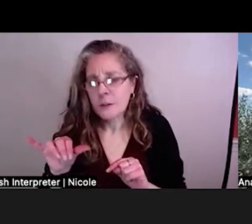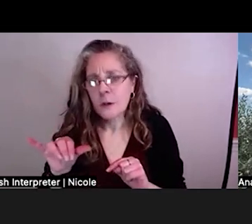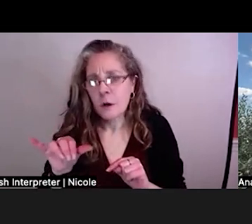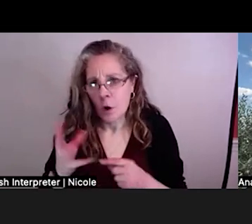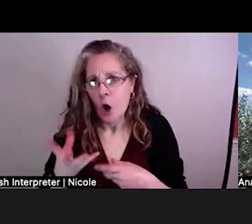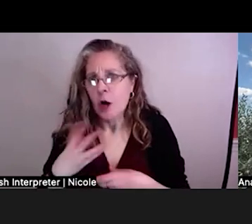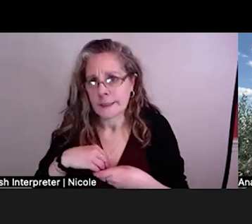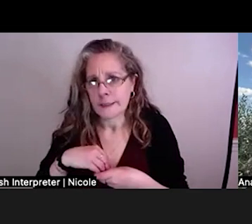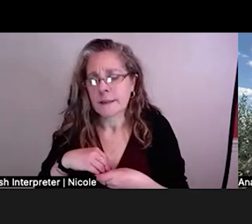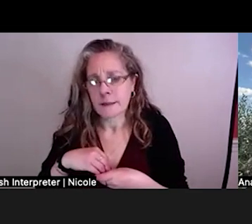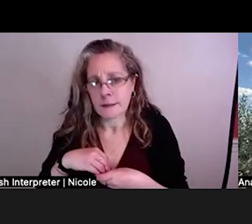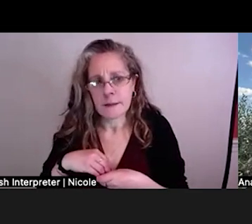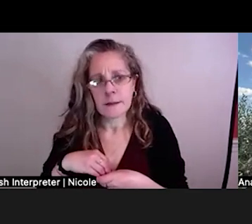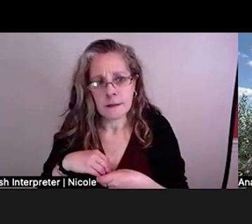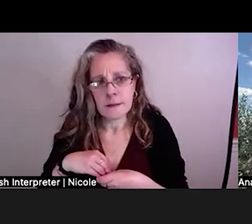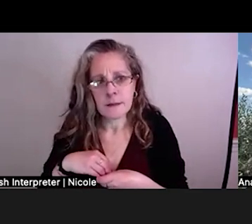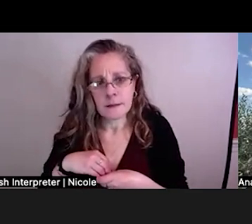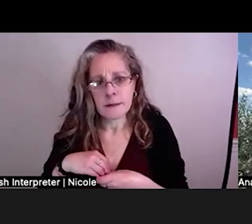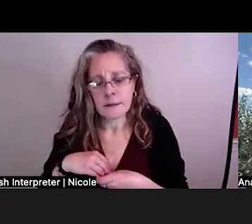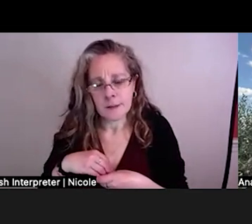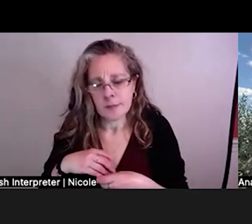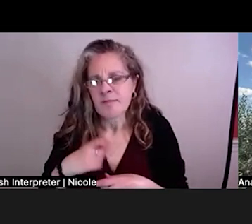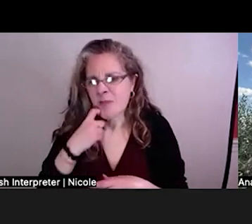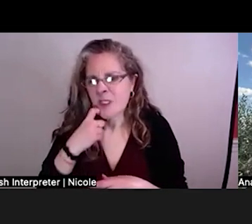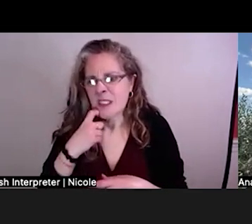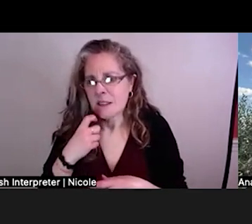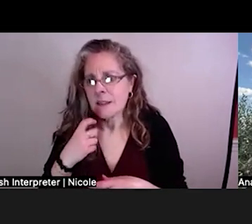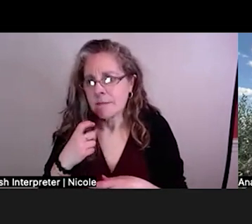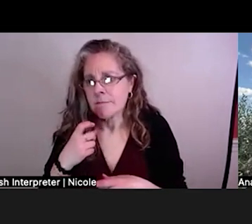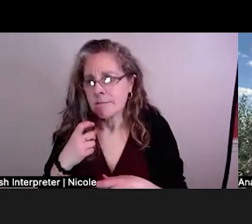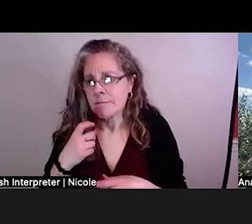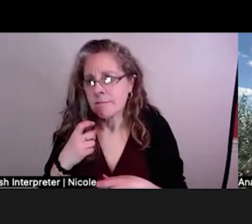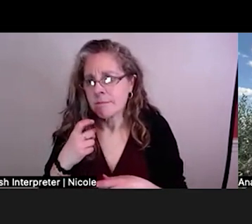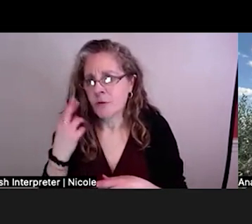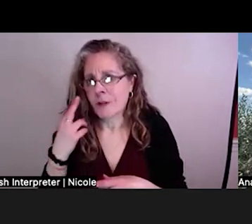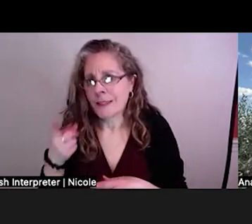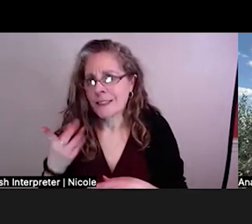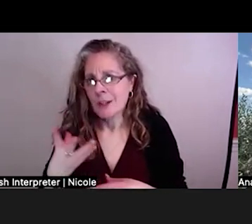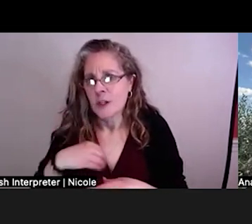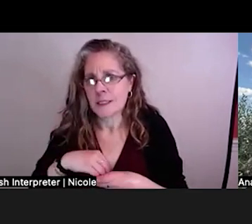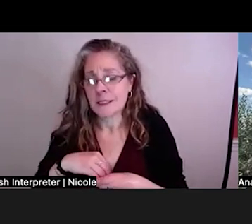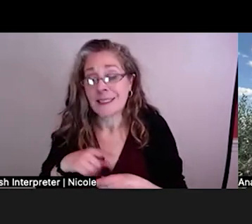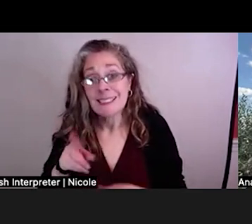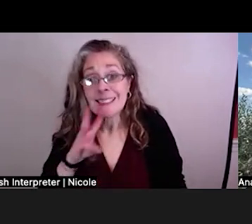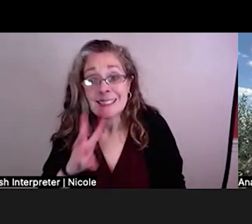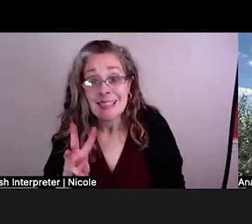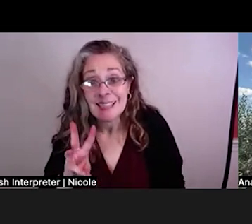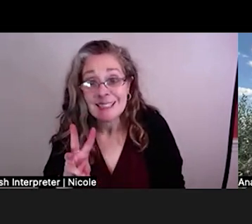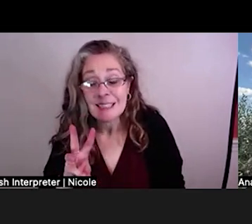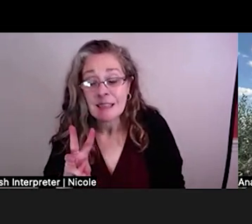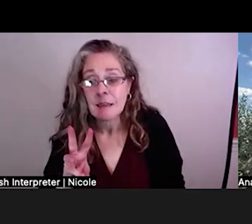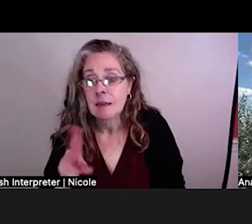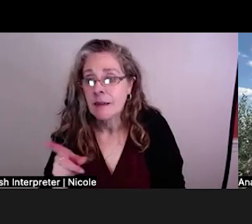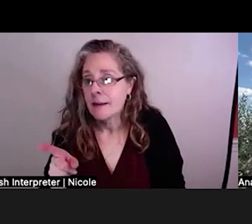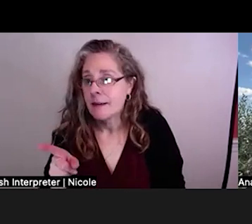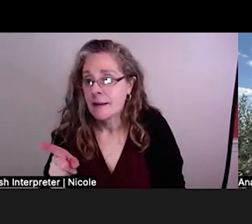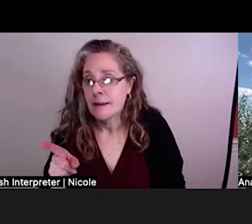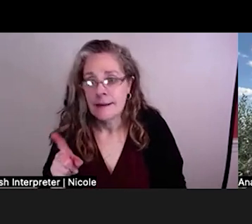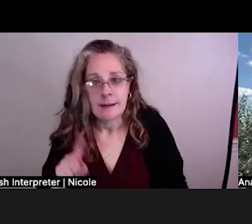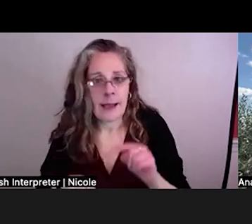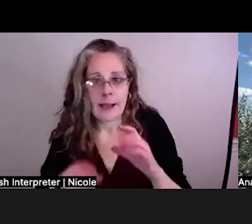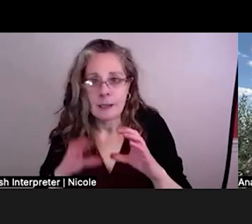They figured out that he's autistic, and being a 6-year-old, he's not able to even